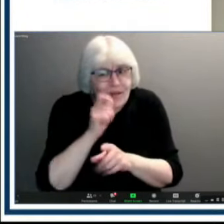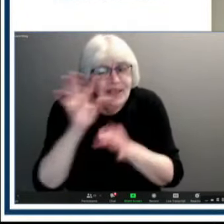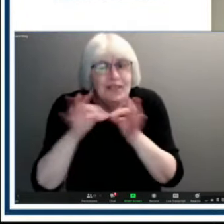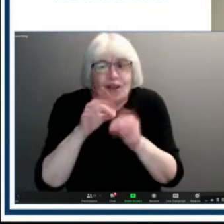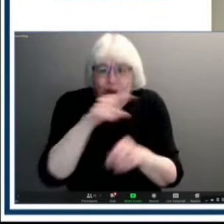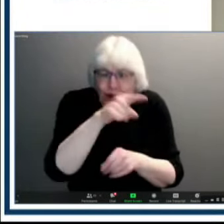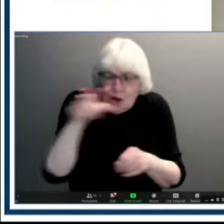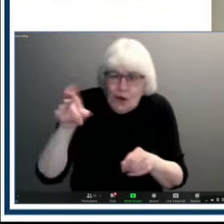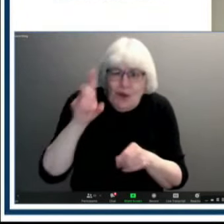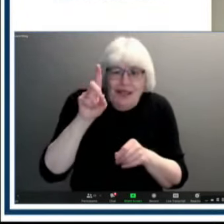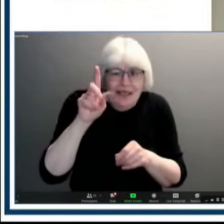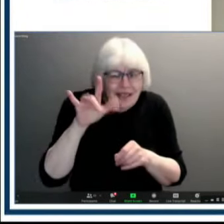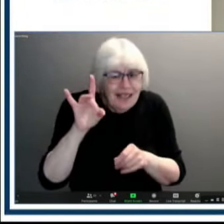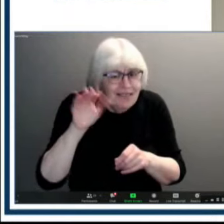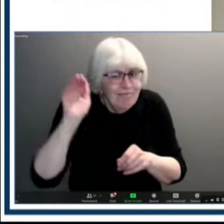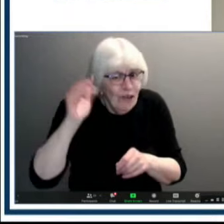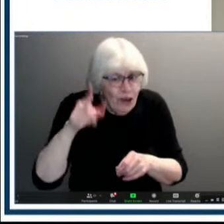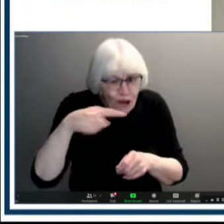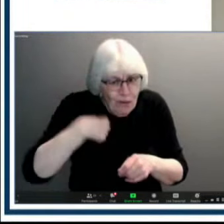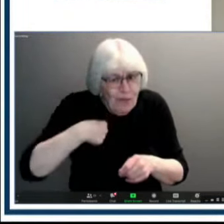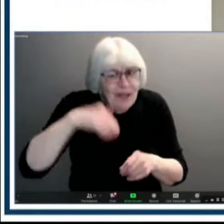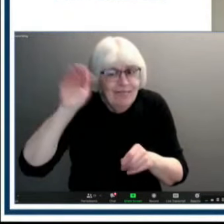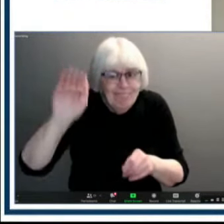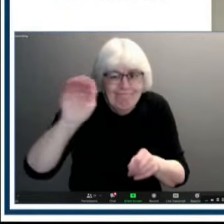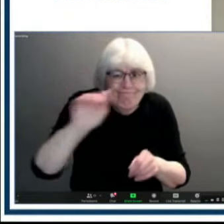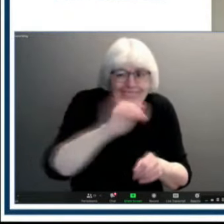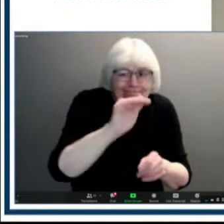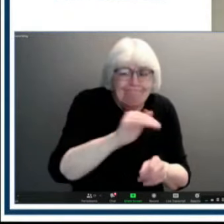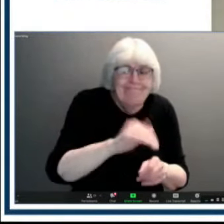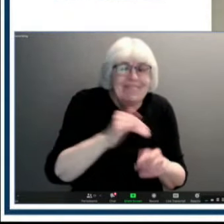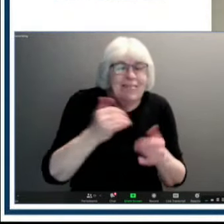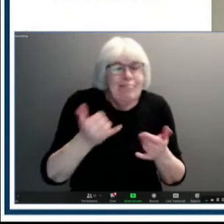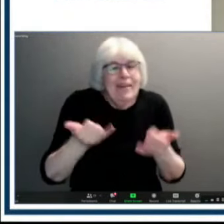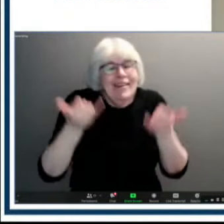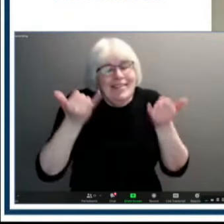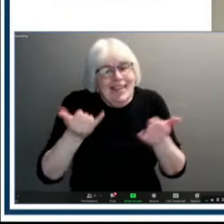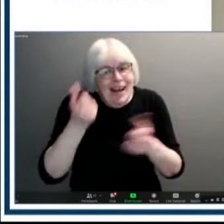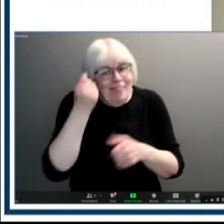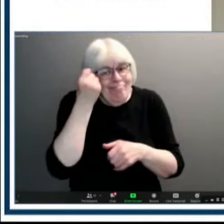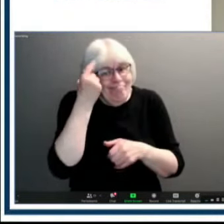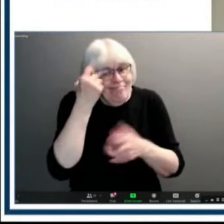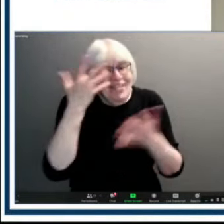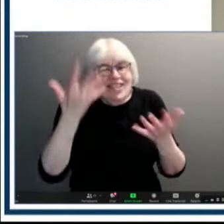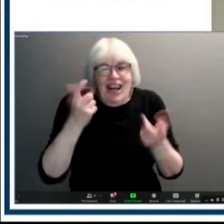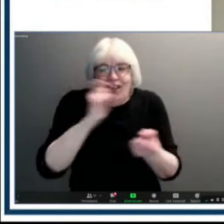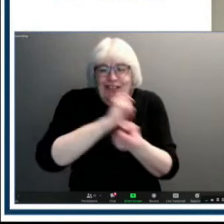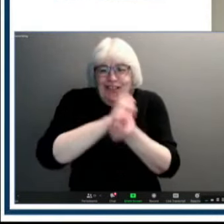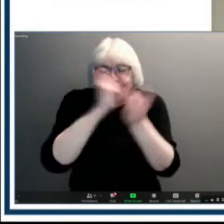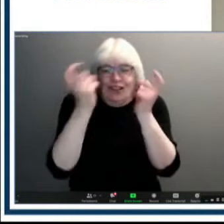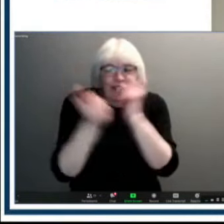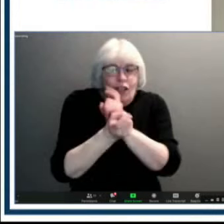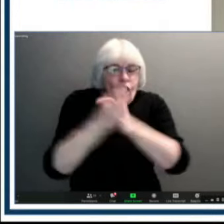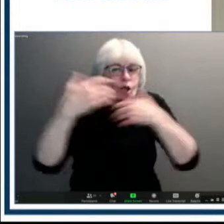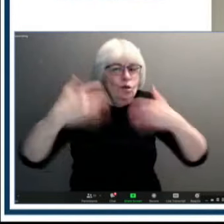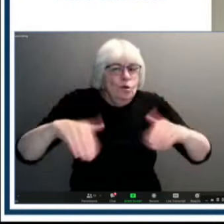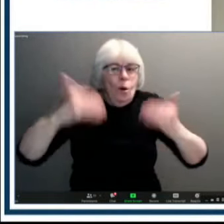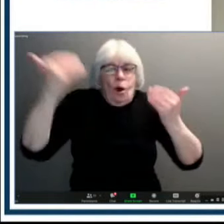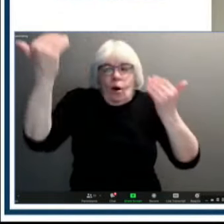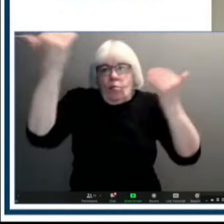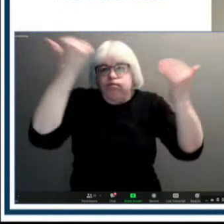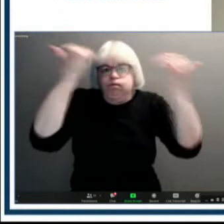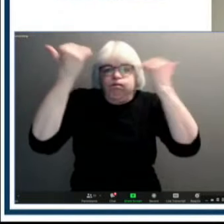but we now need to change simply because of, as I said, the pressures and the requirements of Omicron.